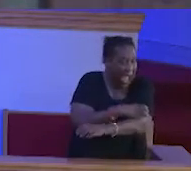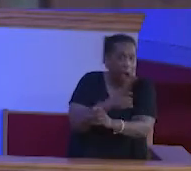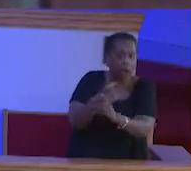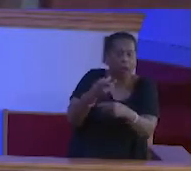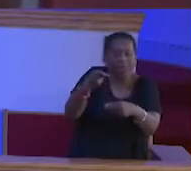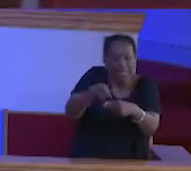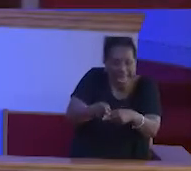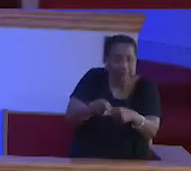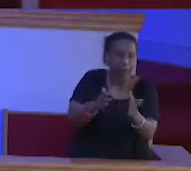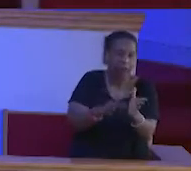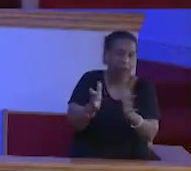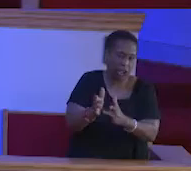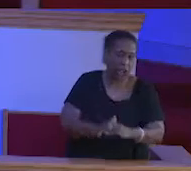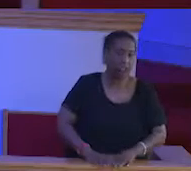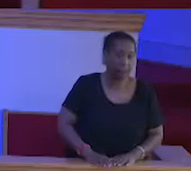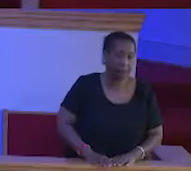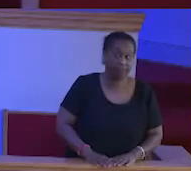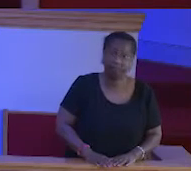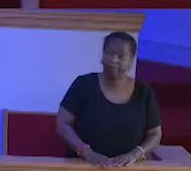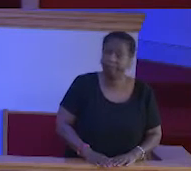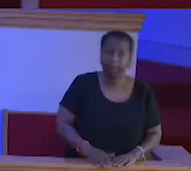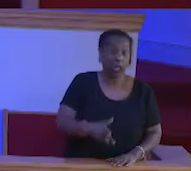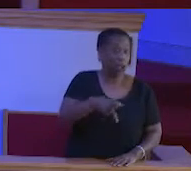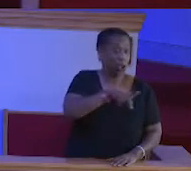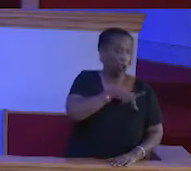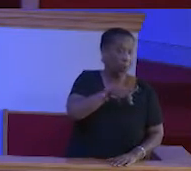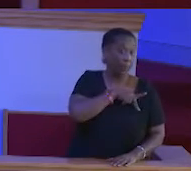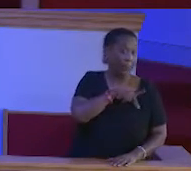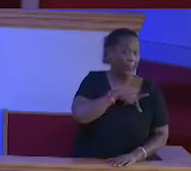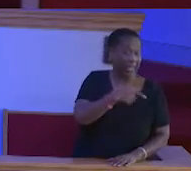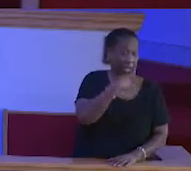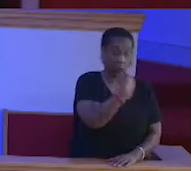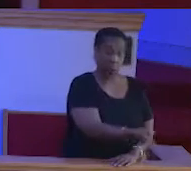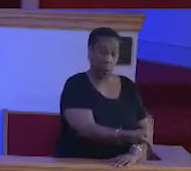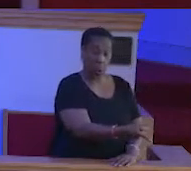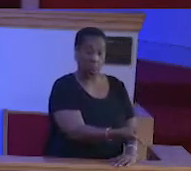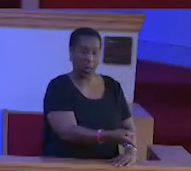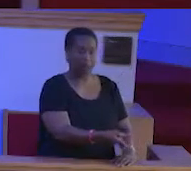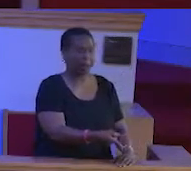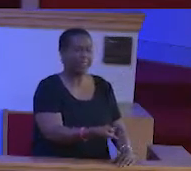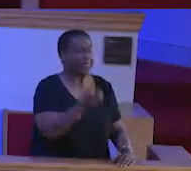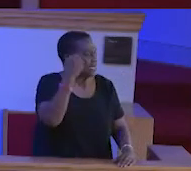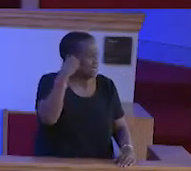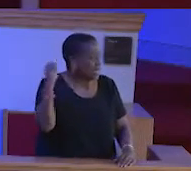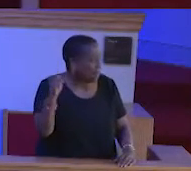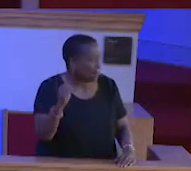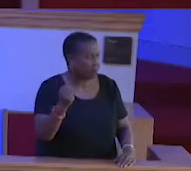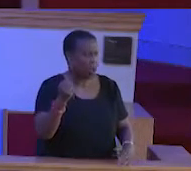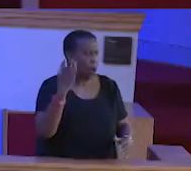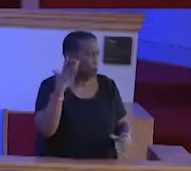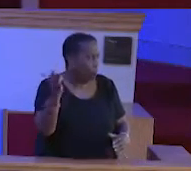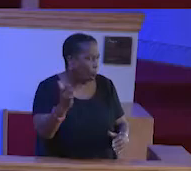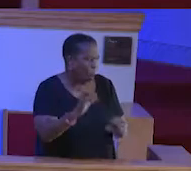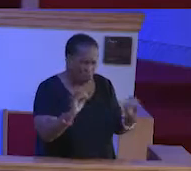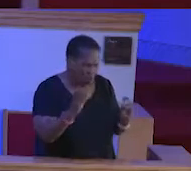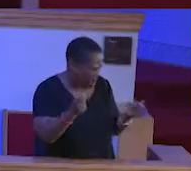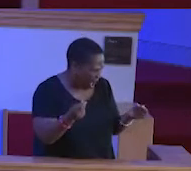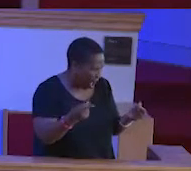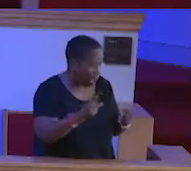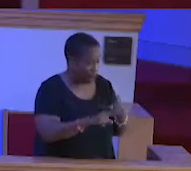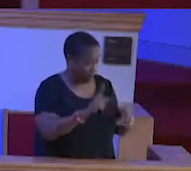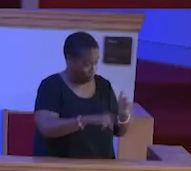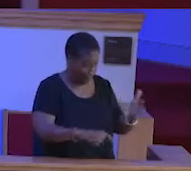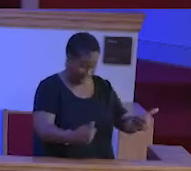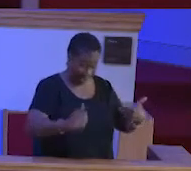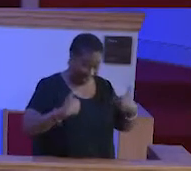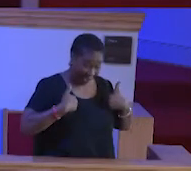the name of Jesus. So Peter tells him, in silver and gold have I none, but such as I